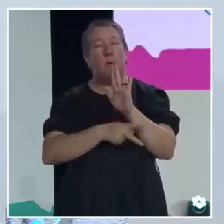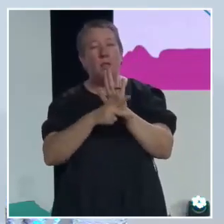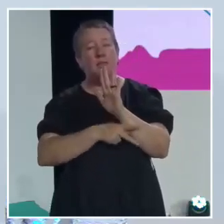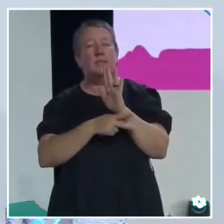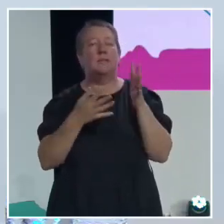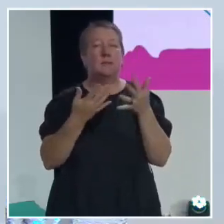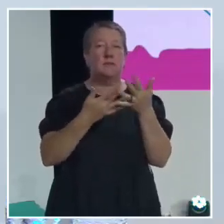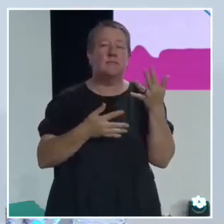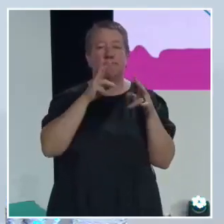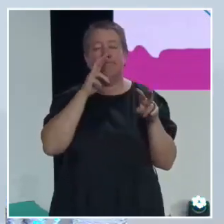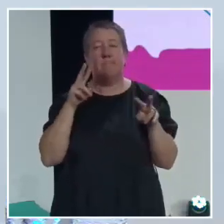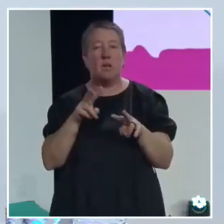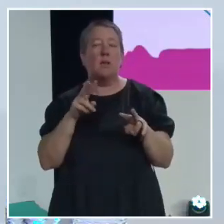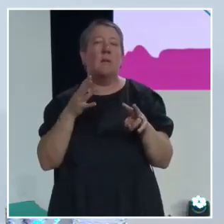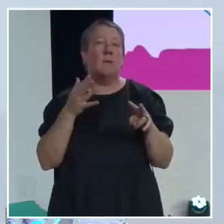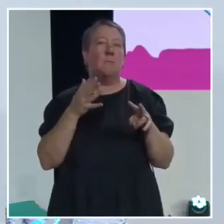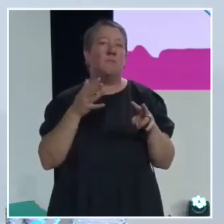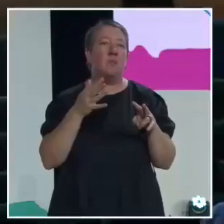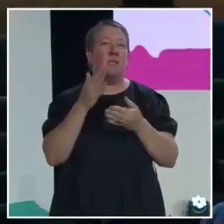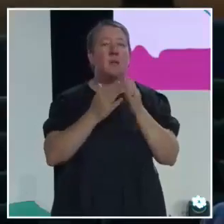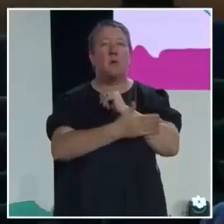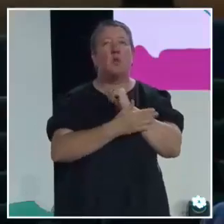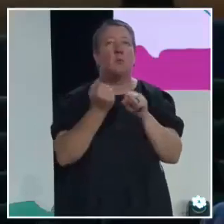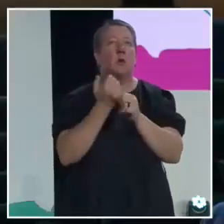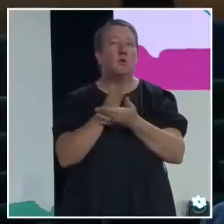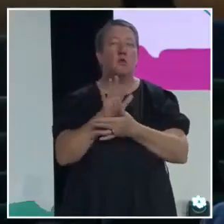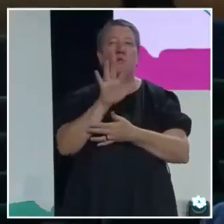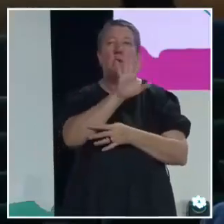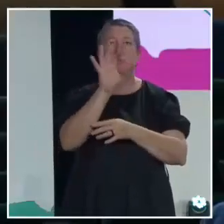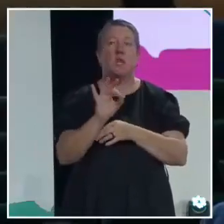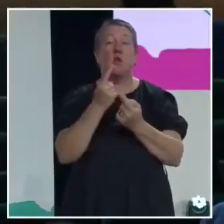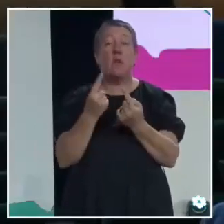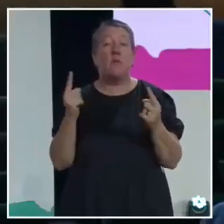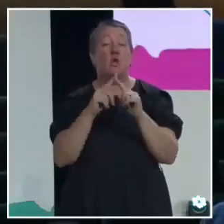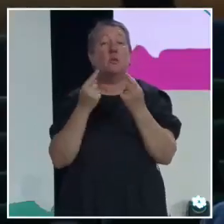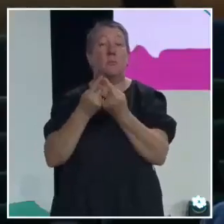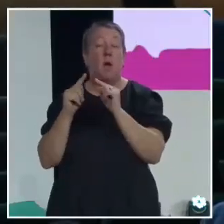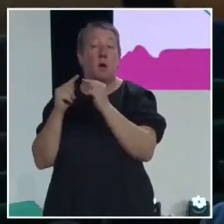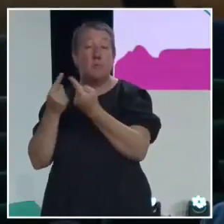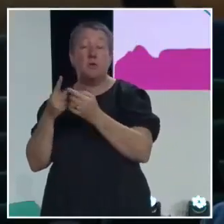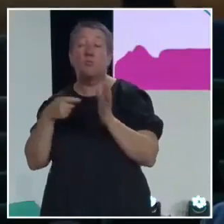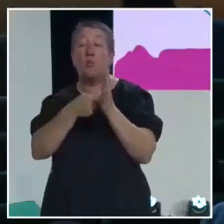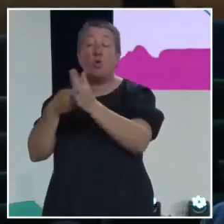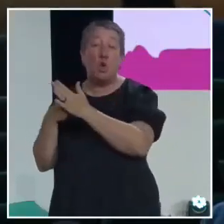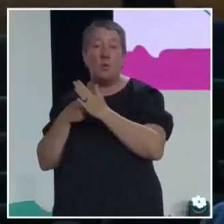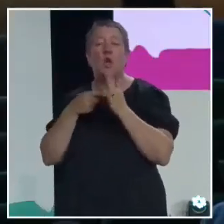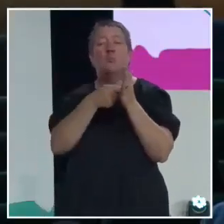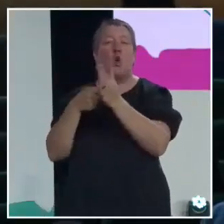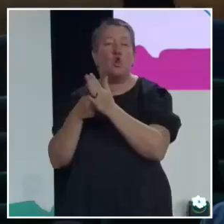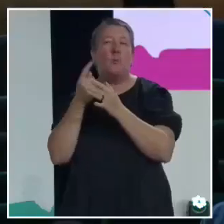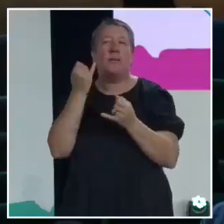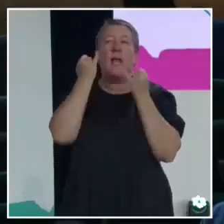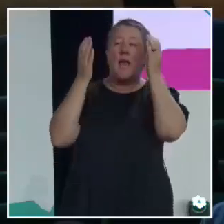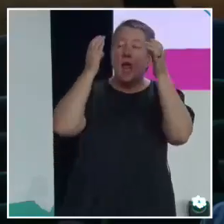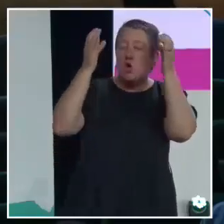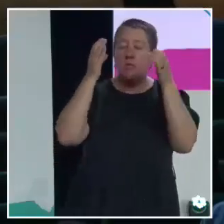side. So some countries have made sure that 5%, for example, of every department's procurement is procuring in innovative solutions from